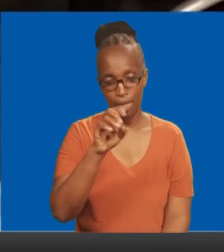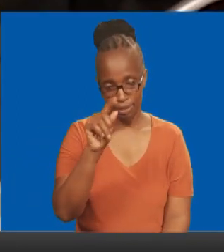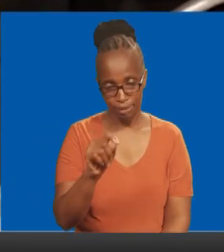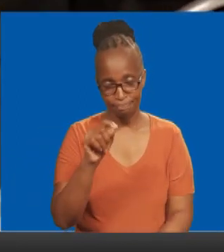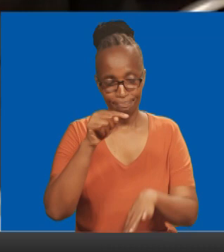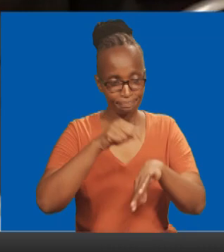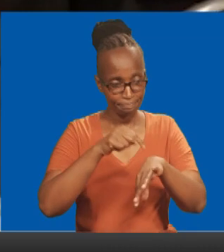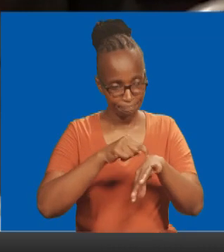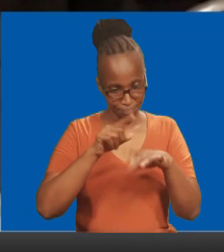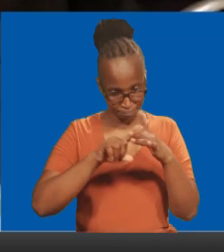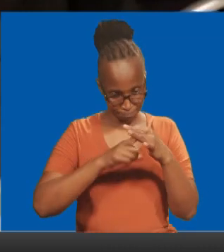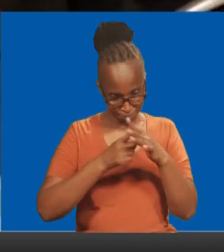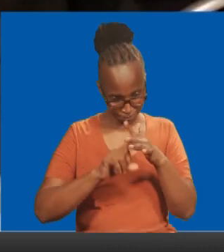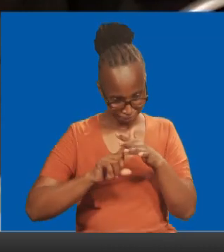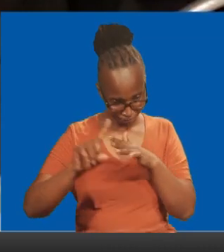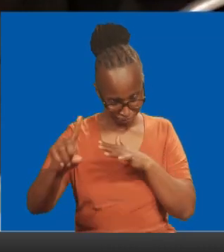nilijaribu kutoroka,